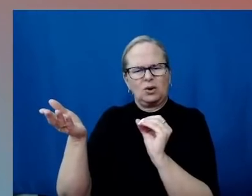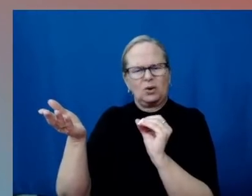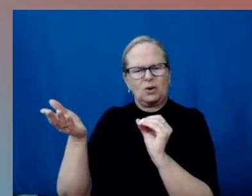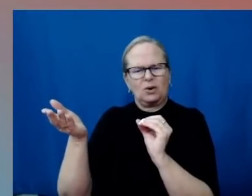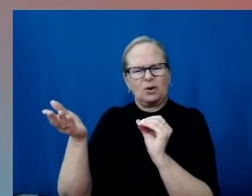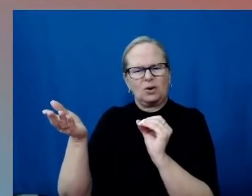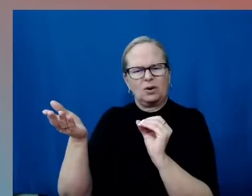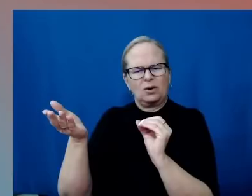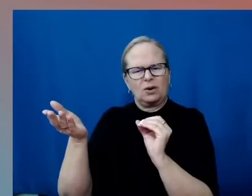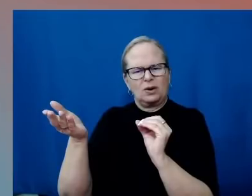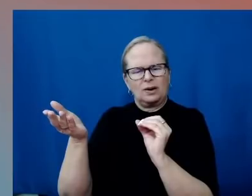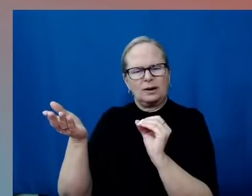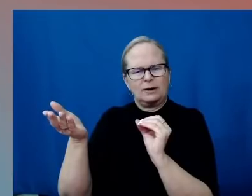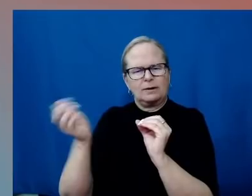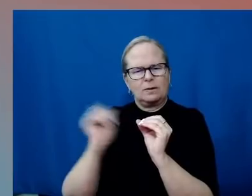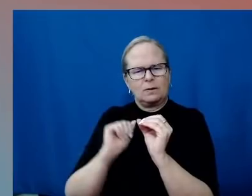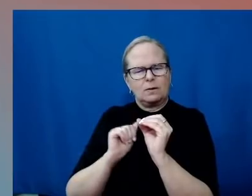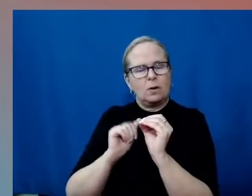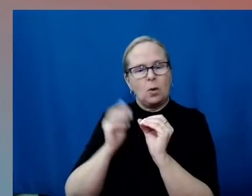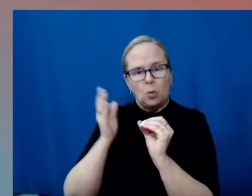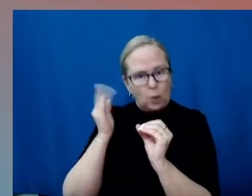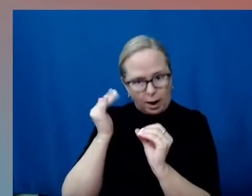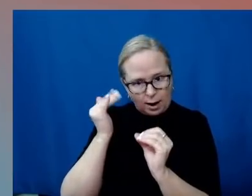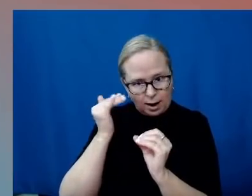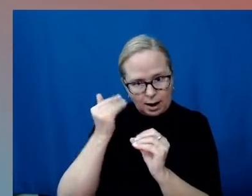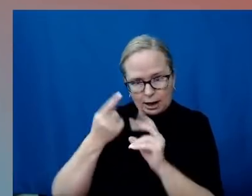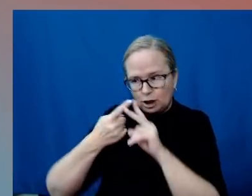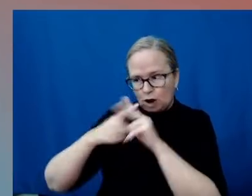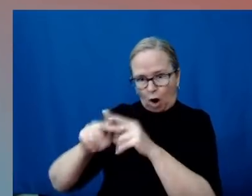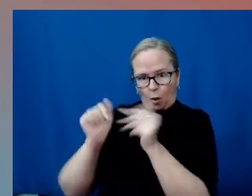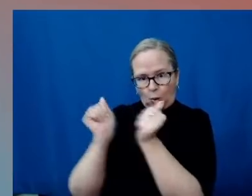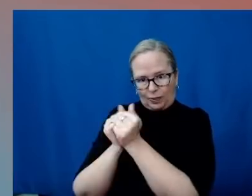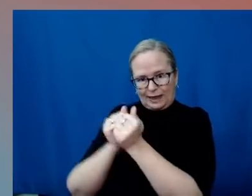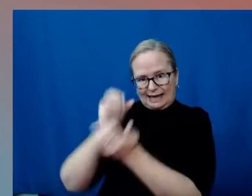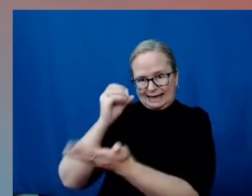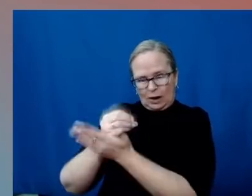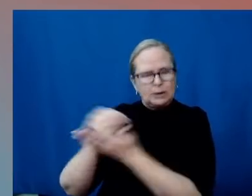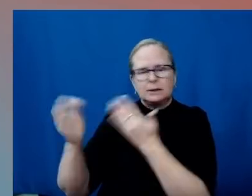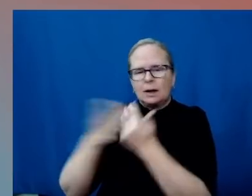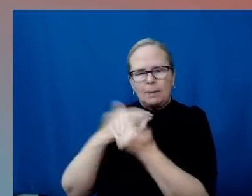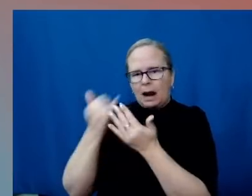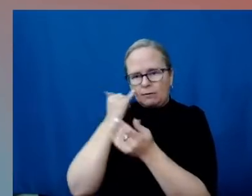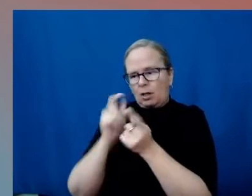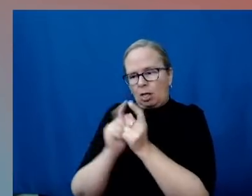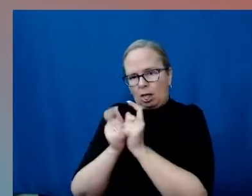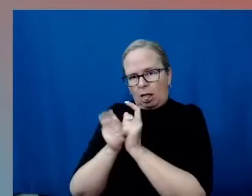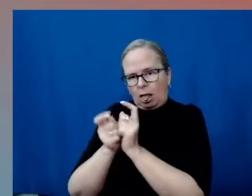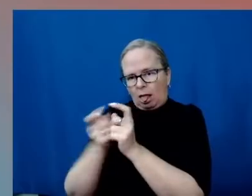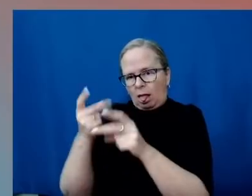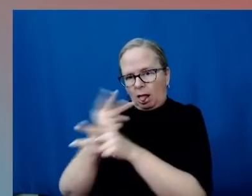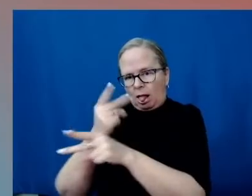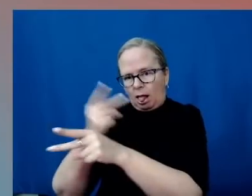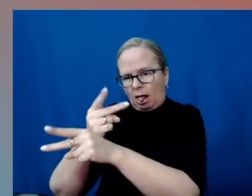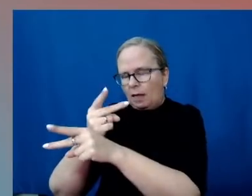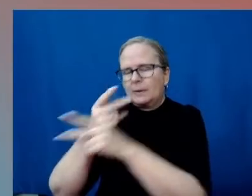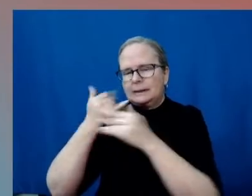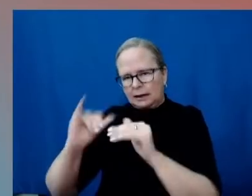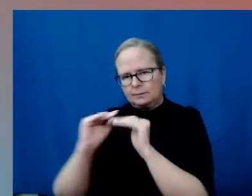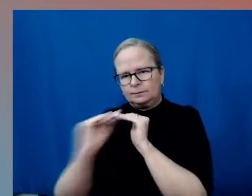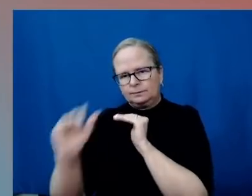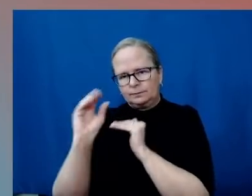worked everywhere. Like stopping transmission worked wherever it was used as a policy.